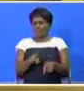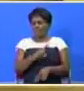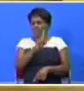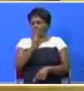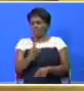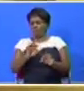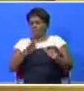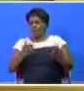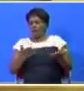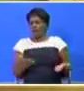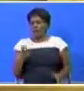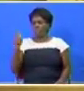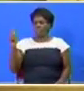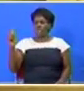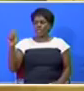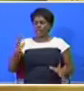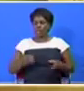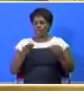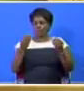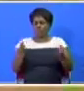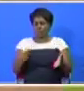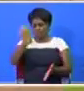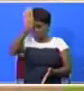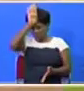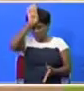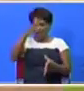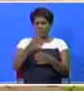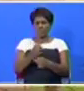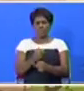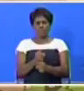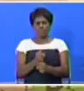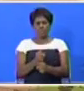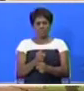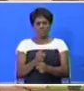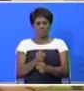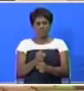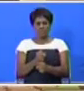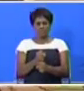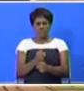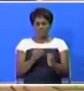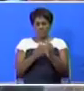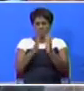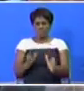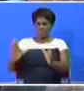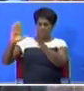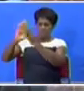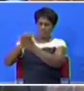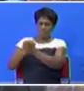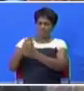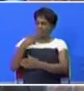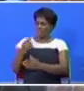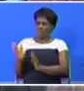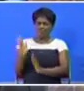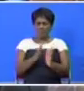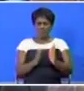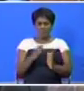manner in which the tender was handed to the Dubai company. As leaders in the Jubilee Party call it a calculated move